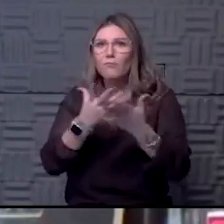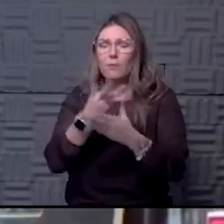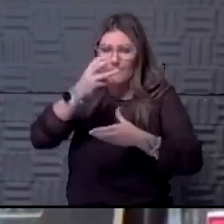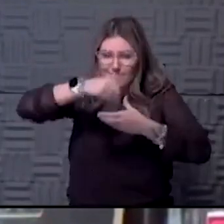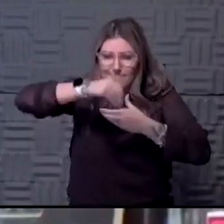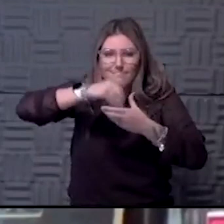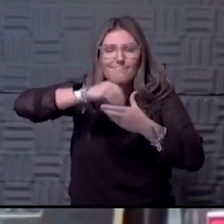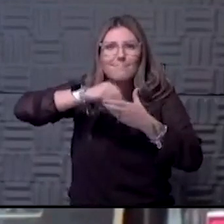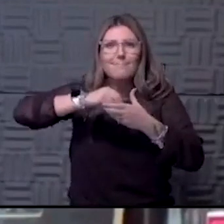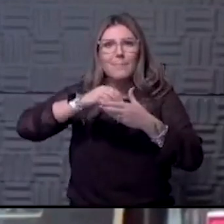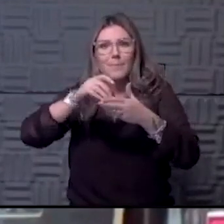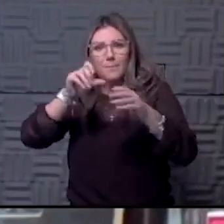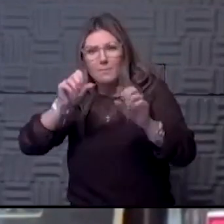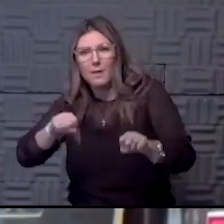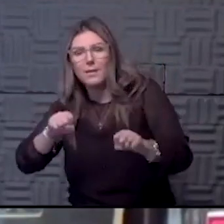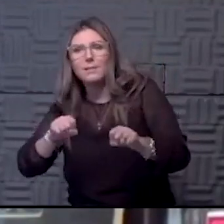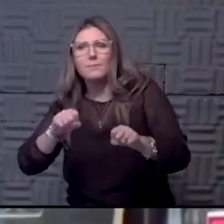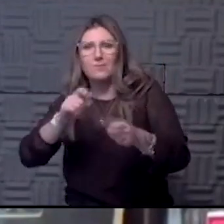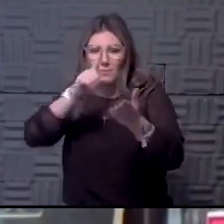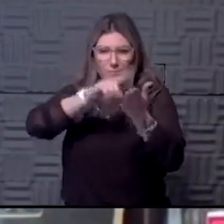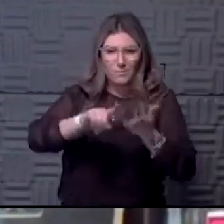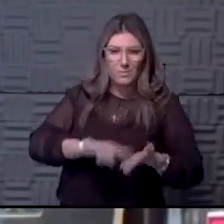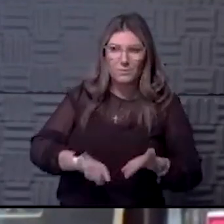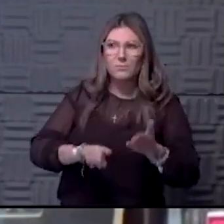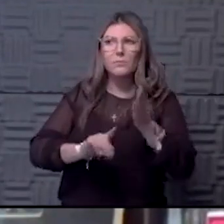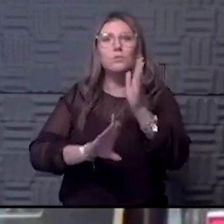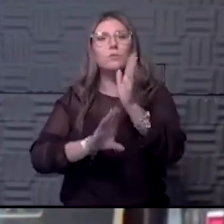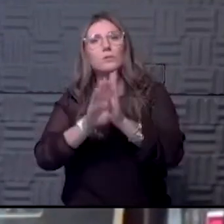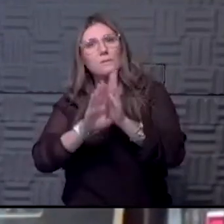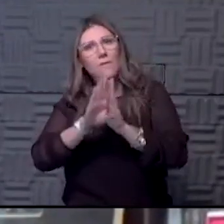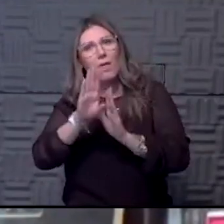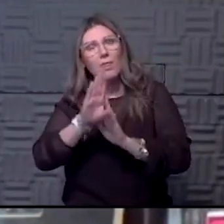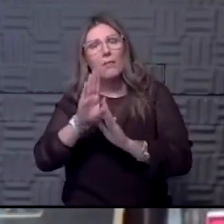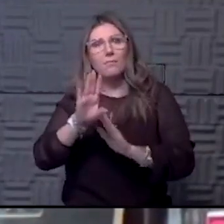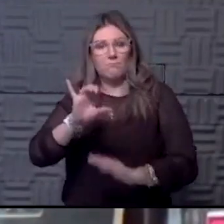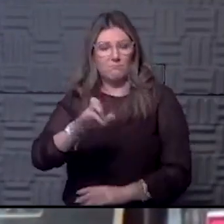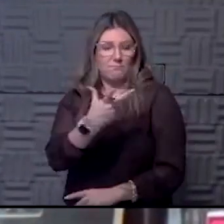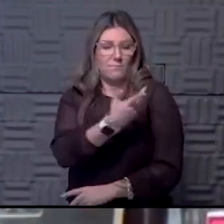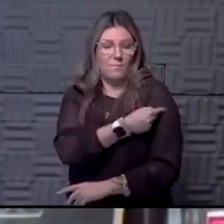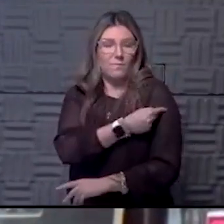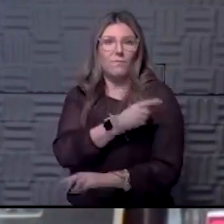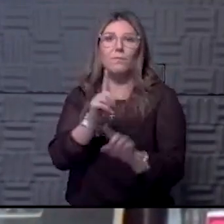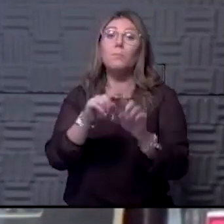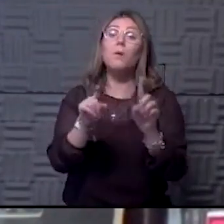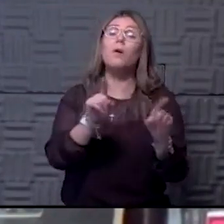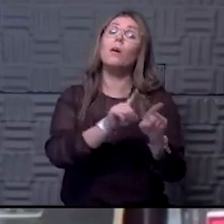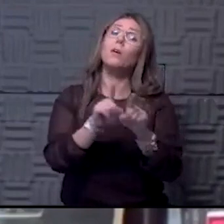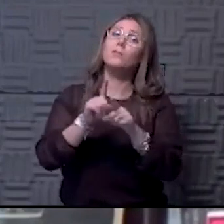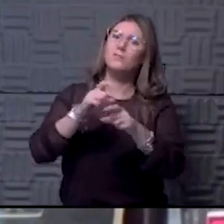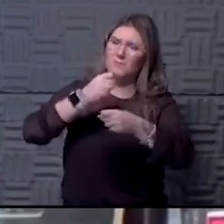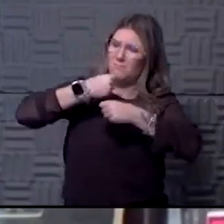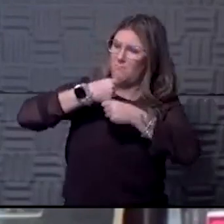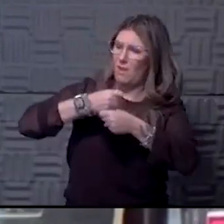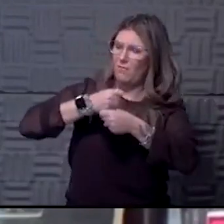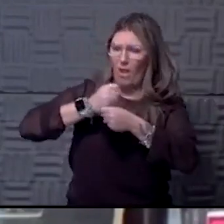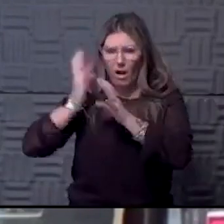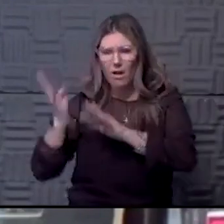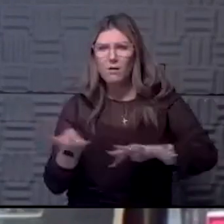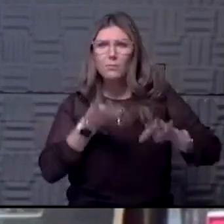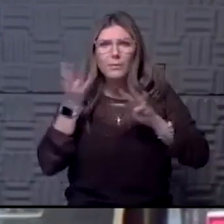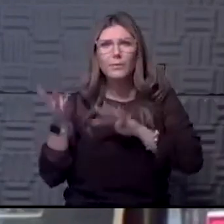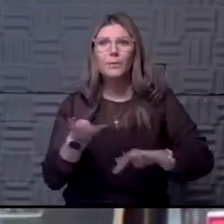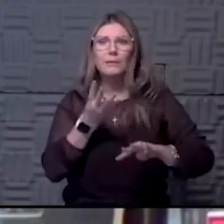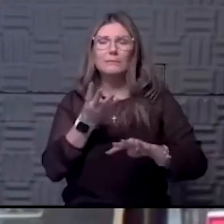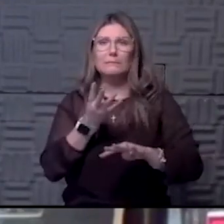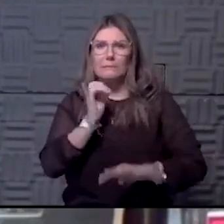capacity to not only research and develop the vaccines, but to manufacture them. It is a mistake for us to